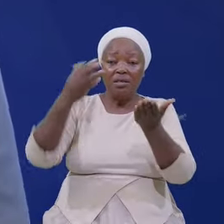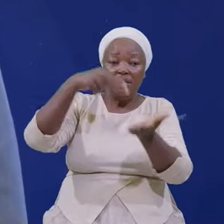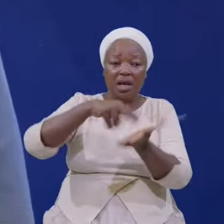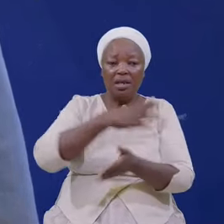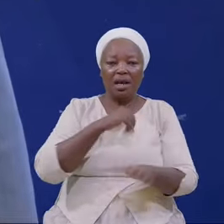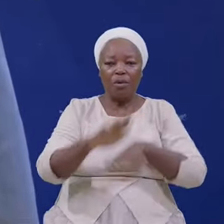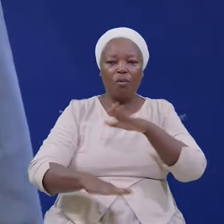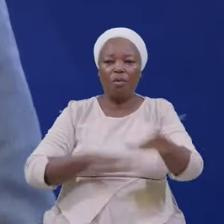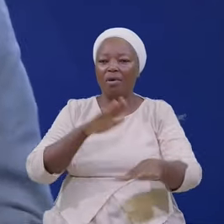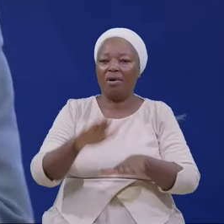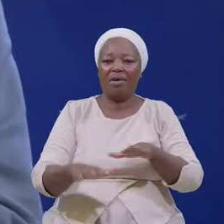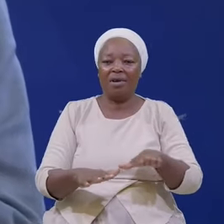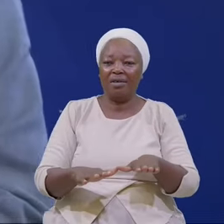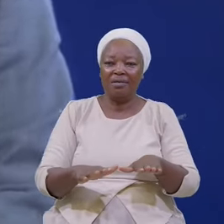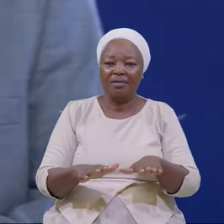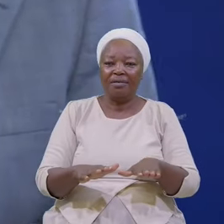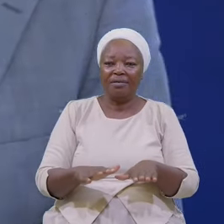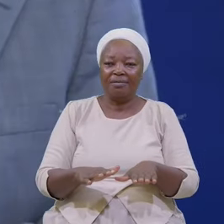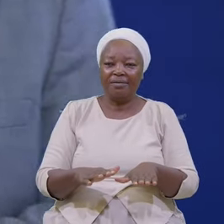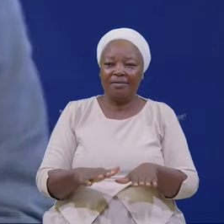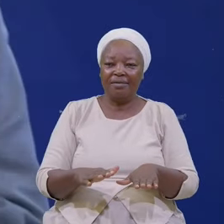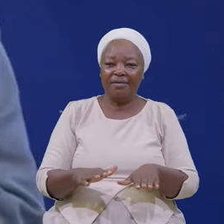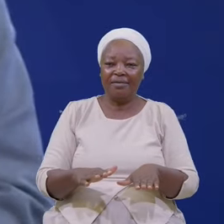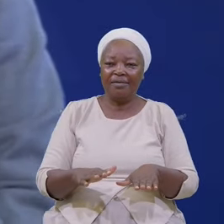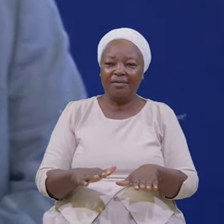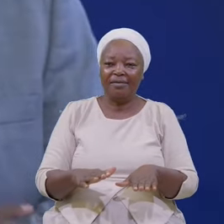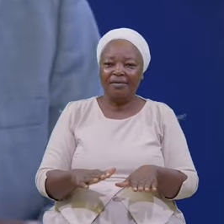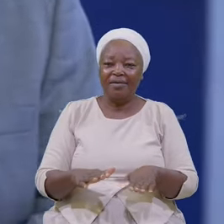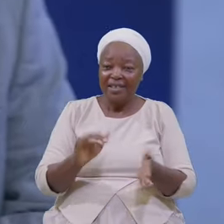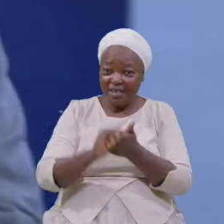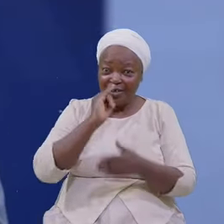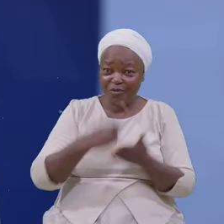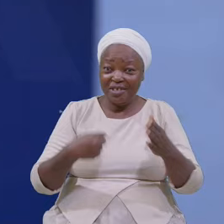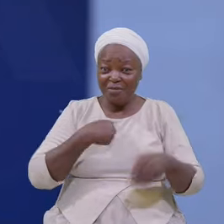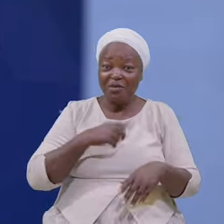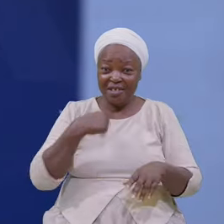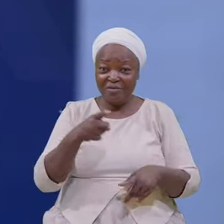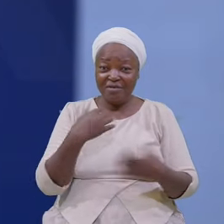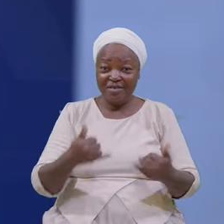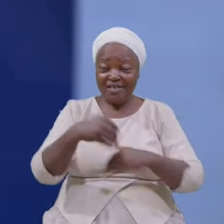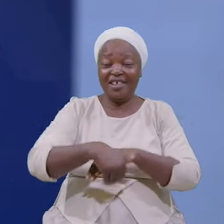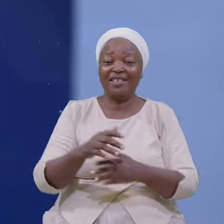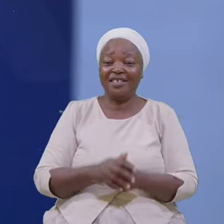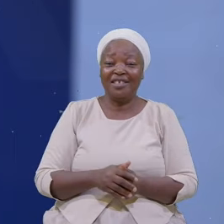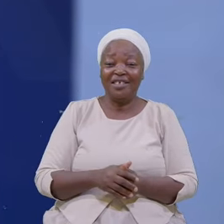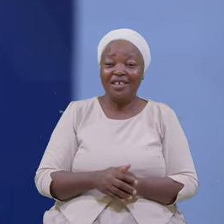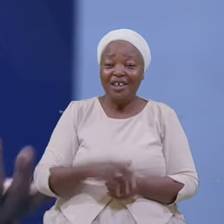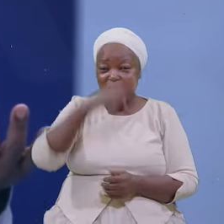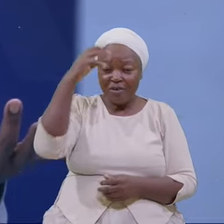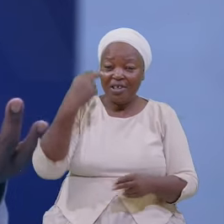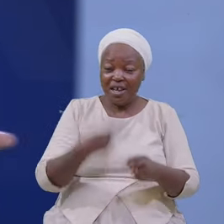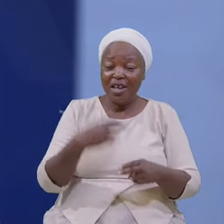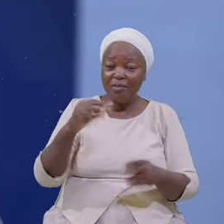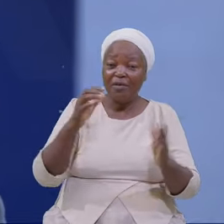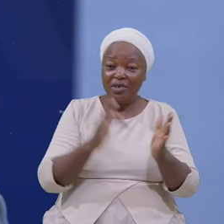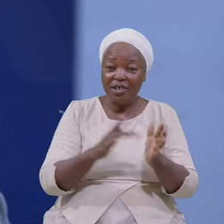de Jésus Christ de Nazareth, lève-toi et marche. That's what I'll tell you tonight. Est-ce que je vous dis ce soir? Because the name of